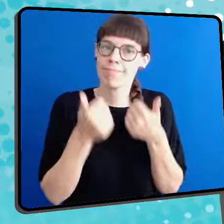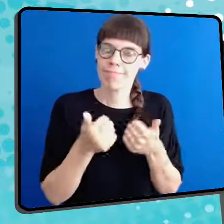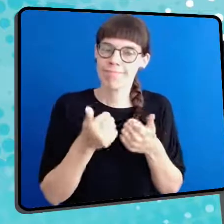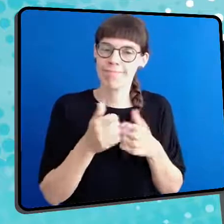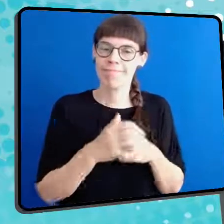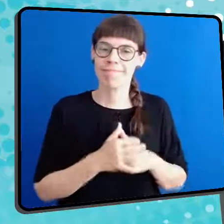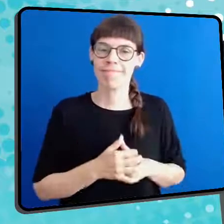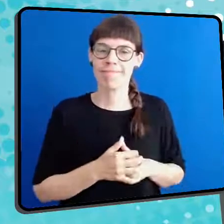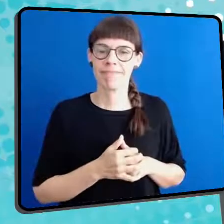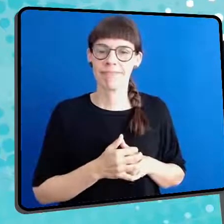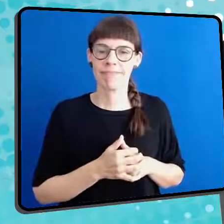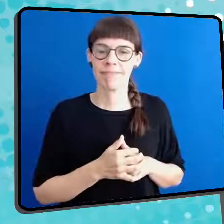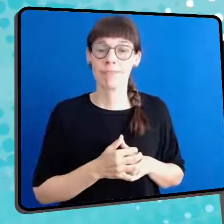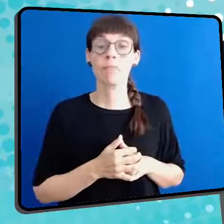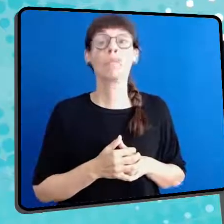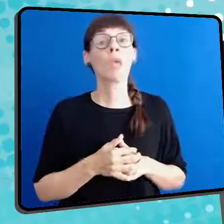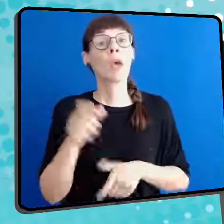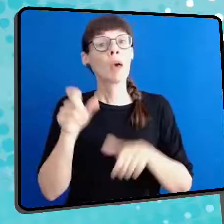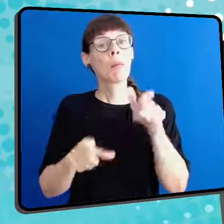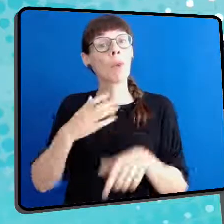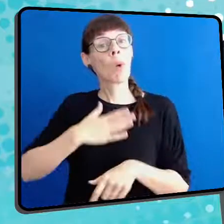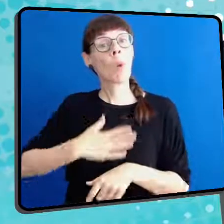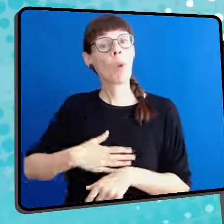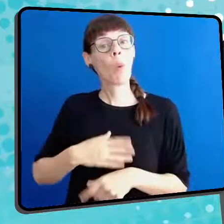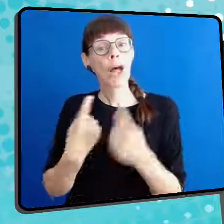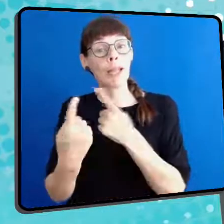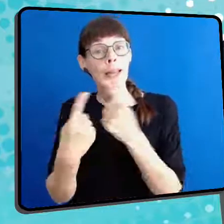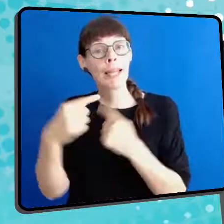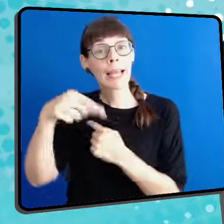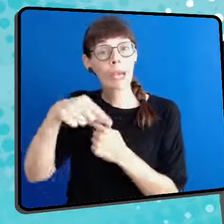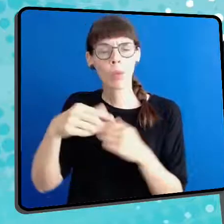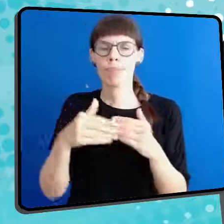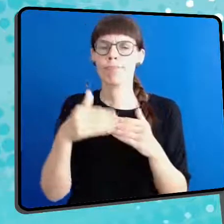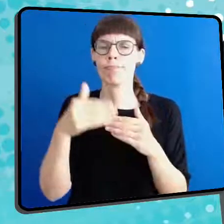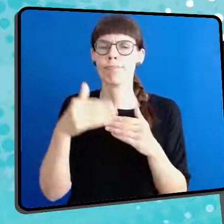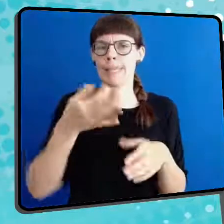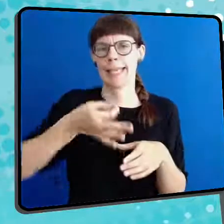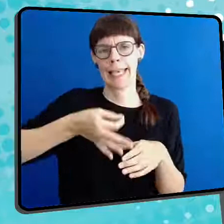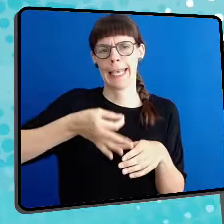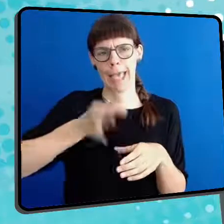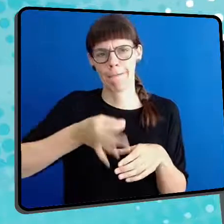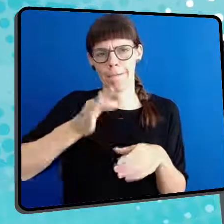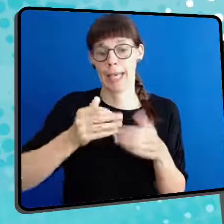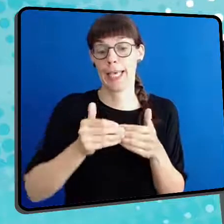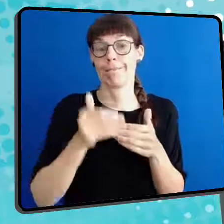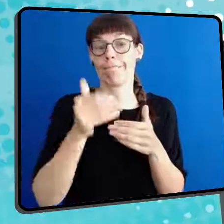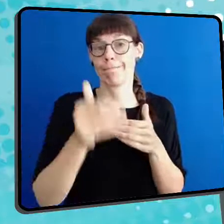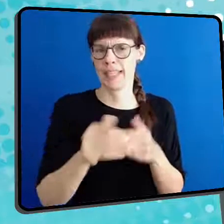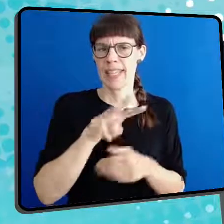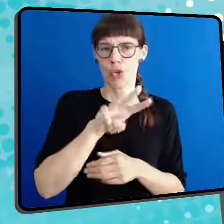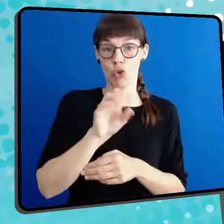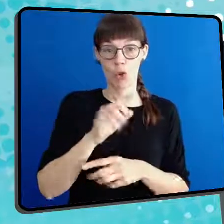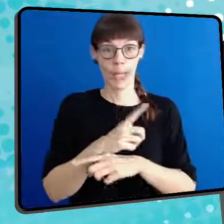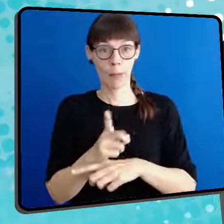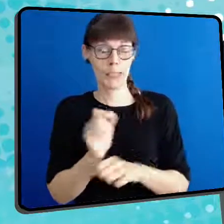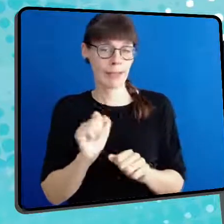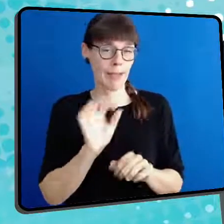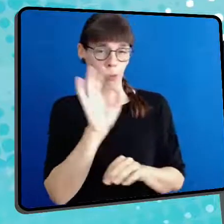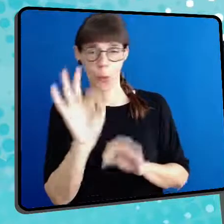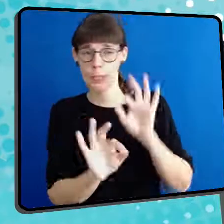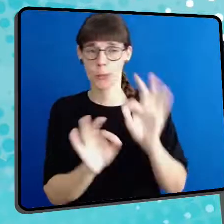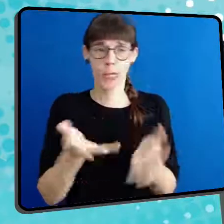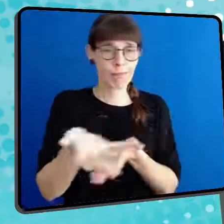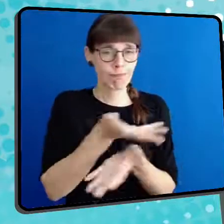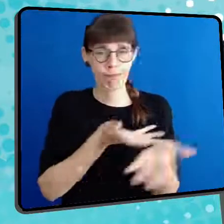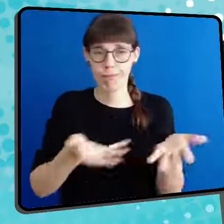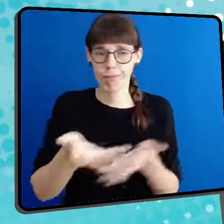said, if people want to chat with Quirine, join us in the cafe straight after the stream for 30 minutes where you can ask a few more questions about